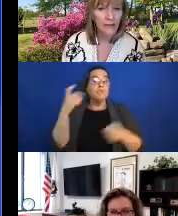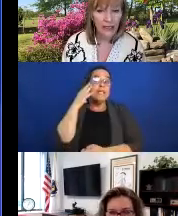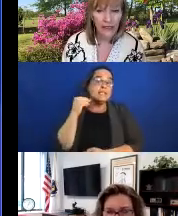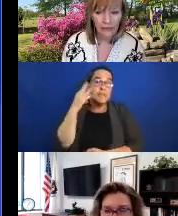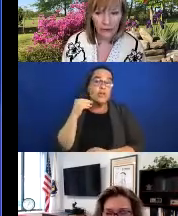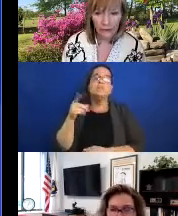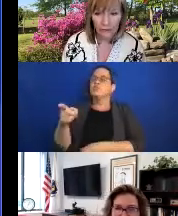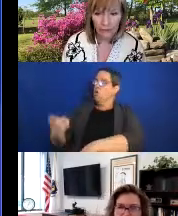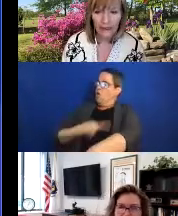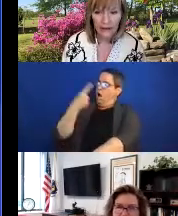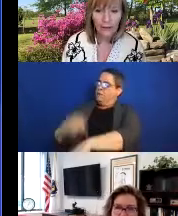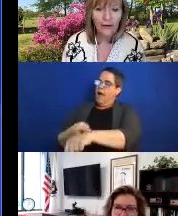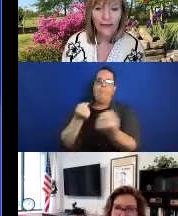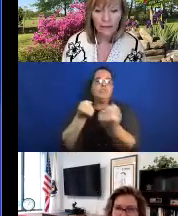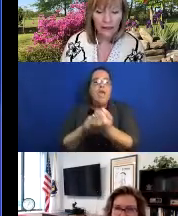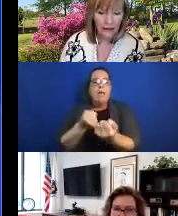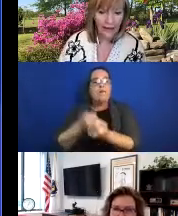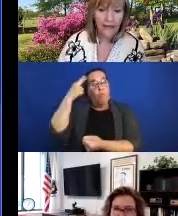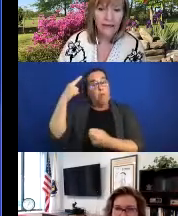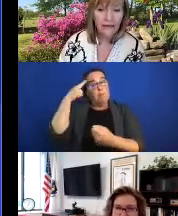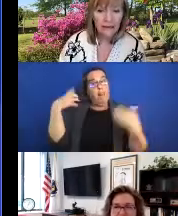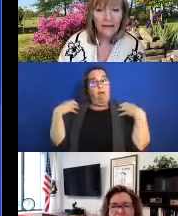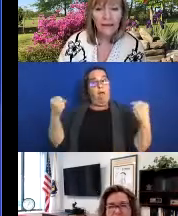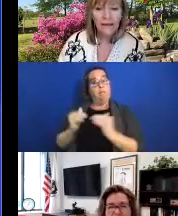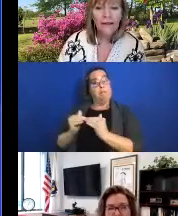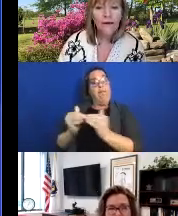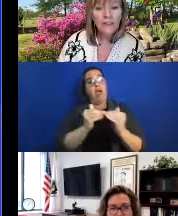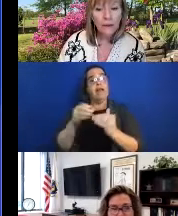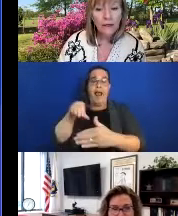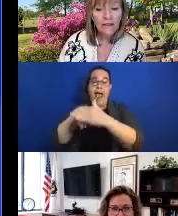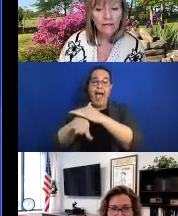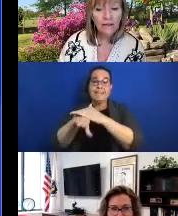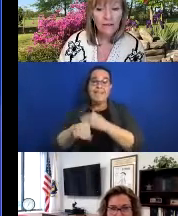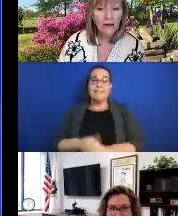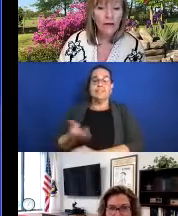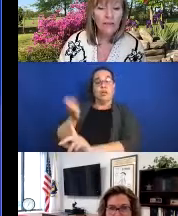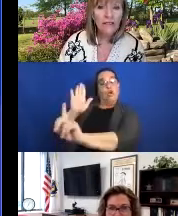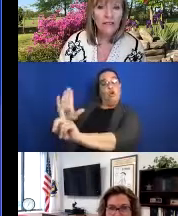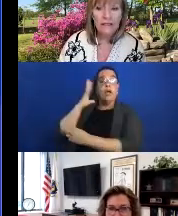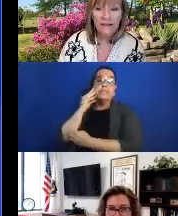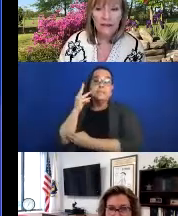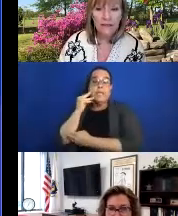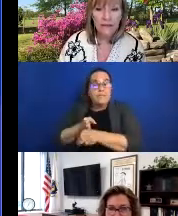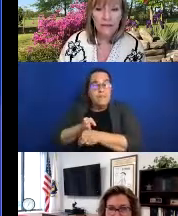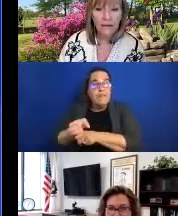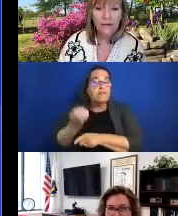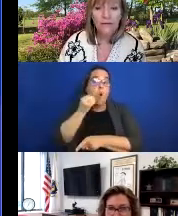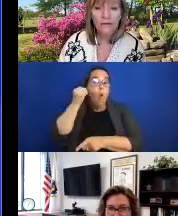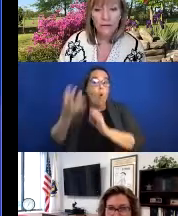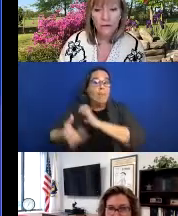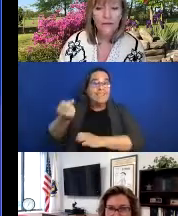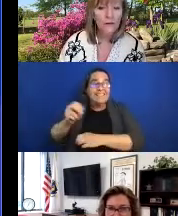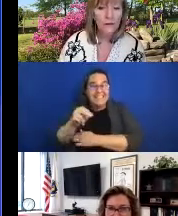longtime champion for mental health parity and mental health access. Her experience in the fields of homelessness and substance